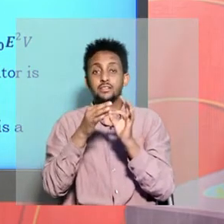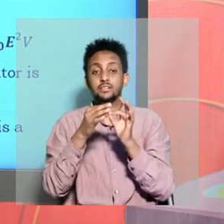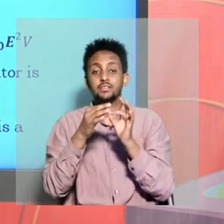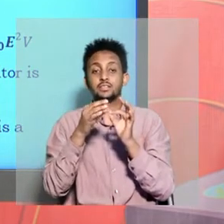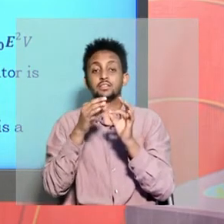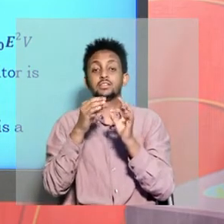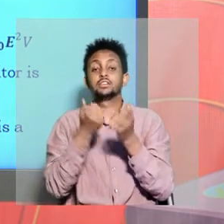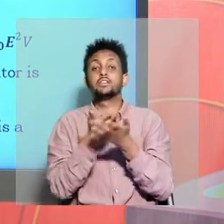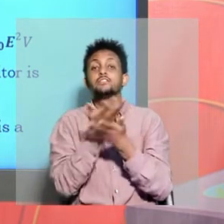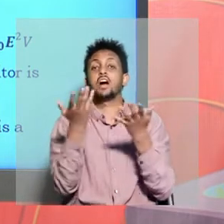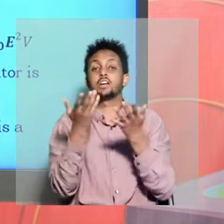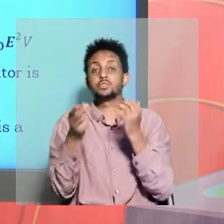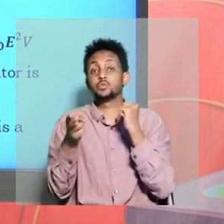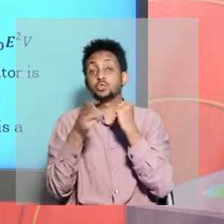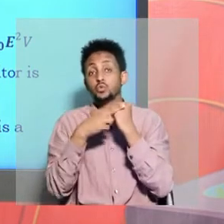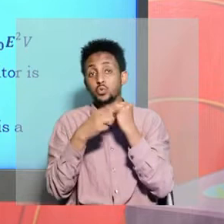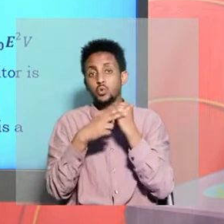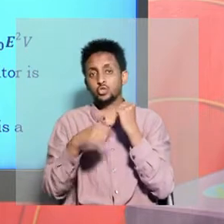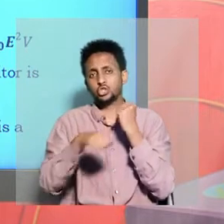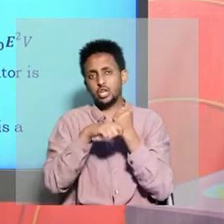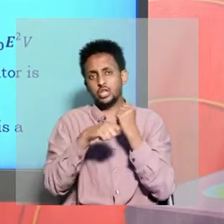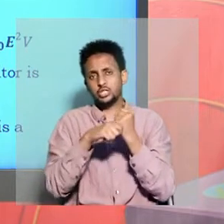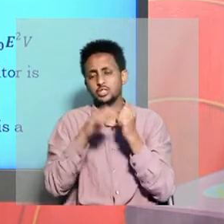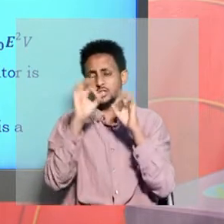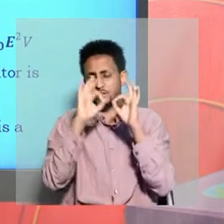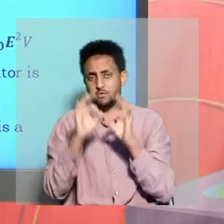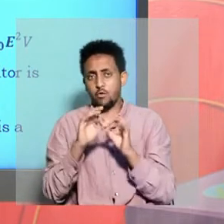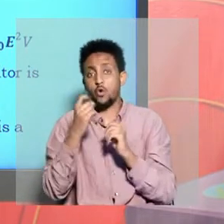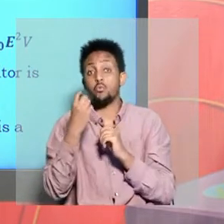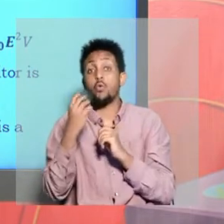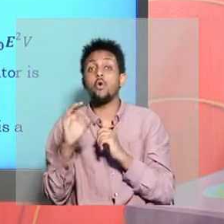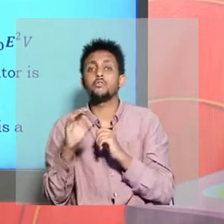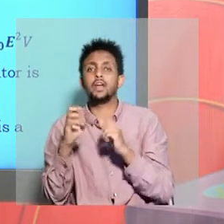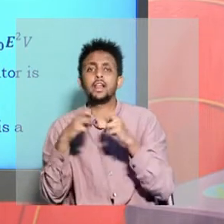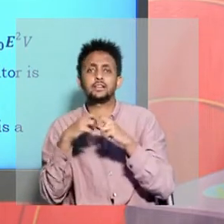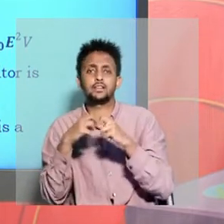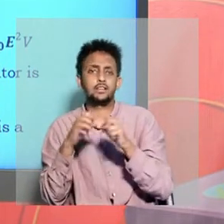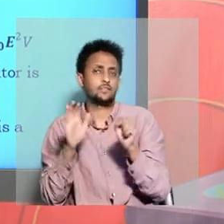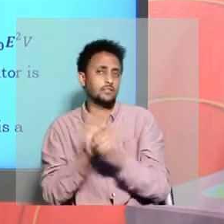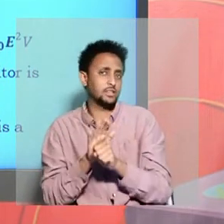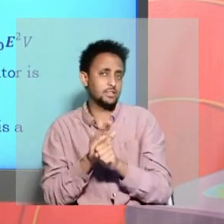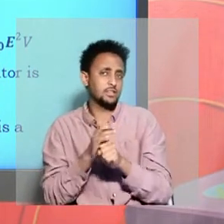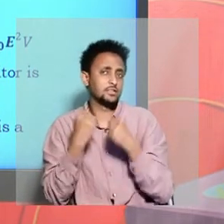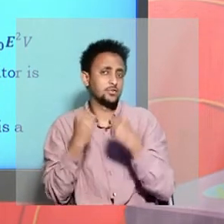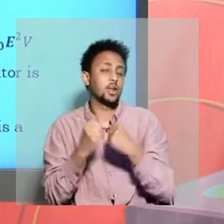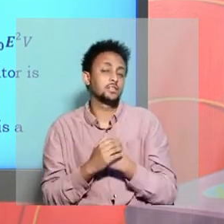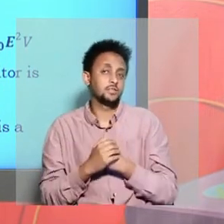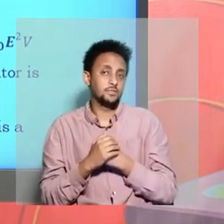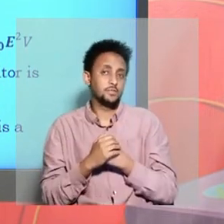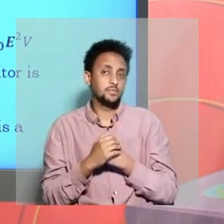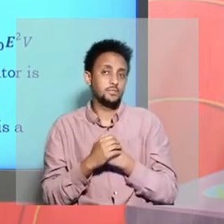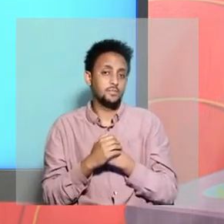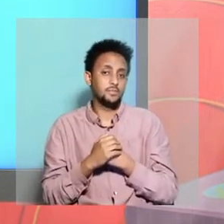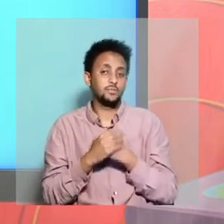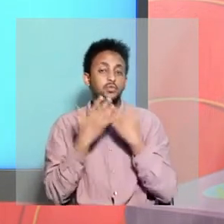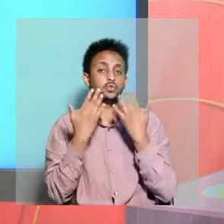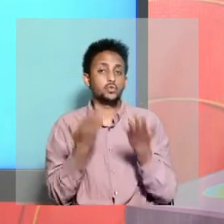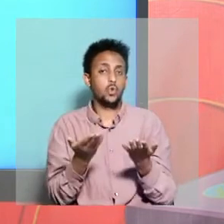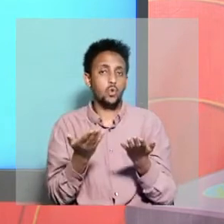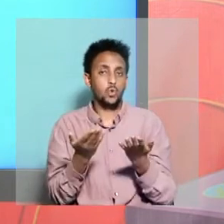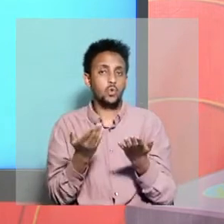the device used to store charges in the form of electric field strengths.